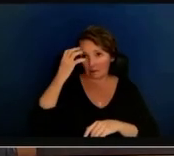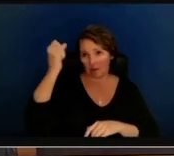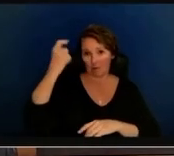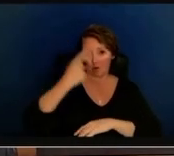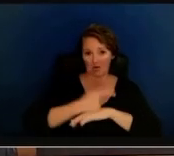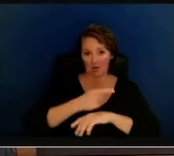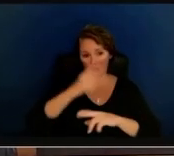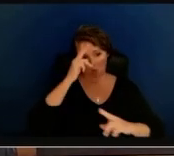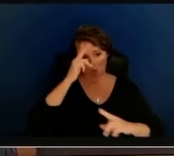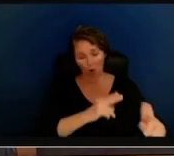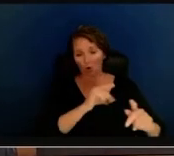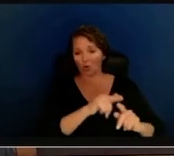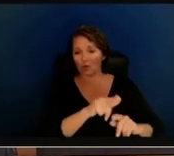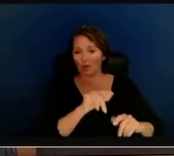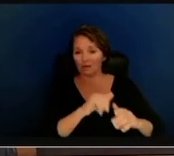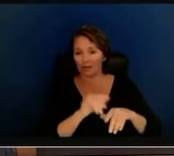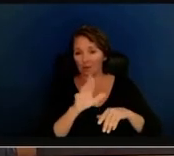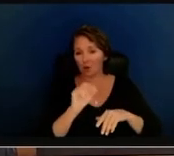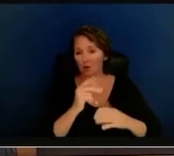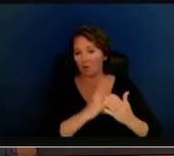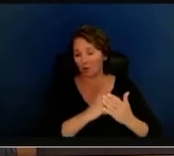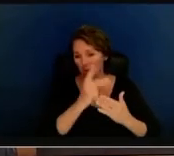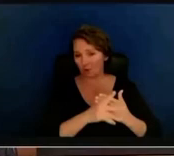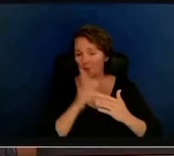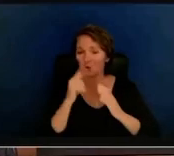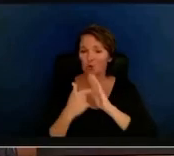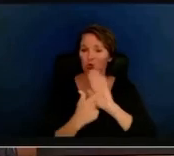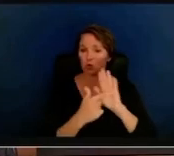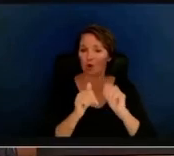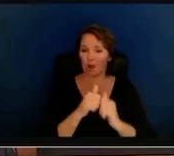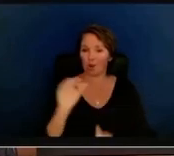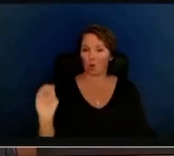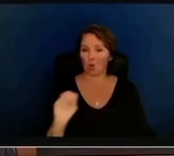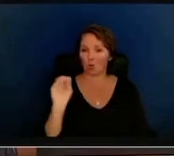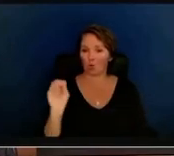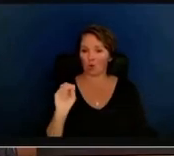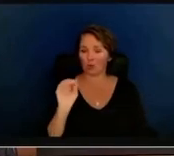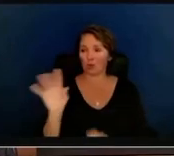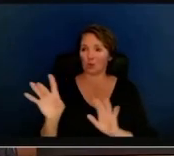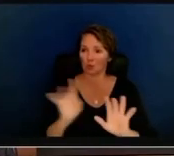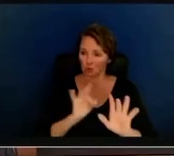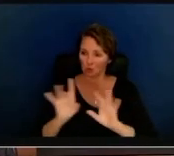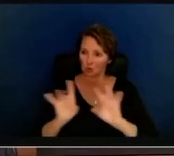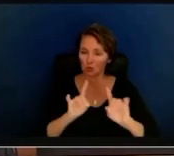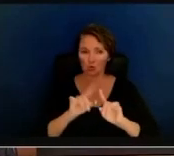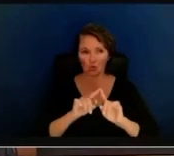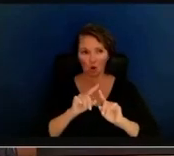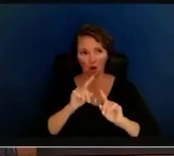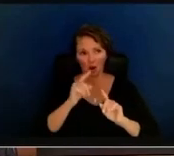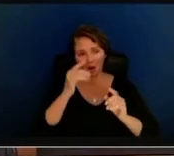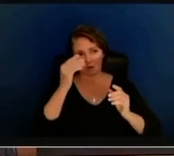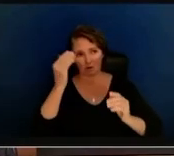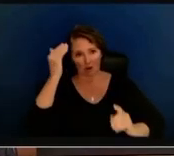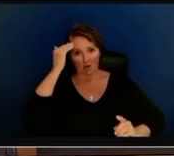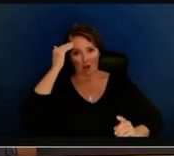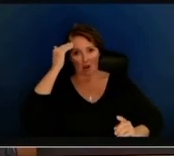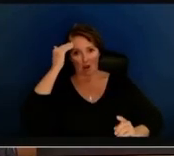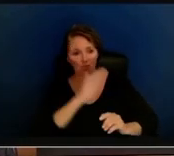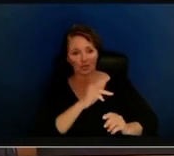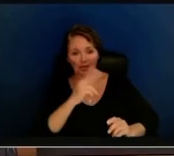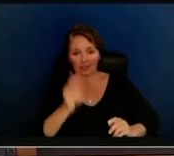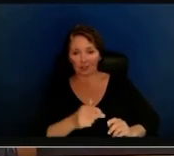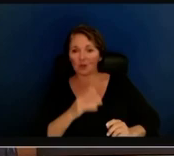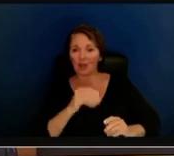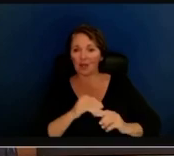Mexican nationals of the Bracero program would demonstrate how Oregon chooses to acknowledge its history, which the Braceros are undeniably a